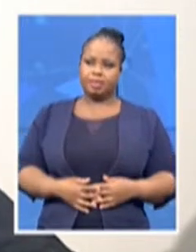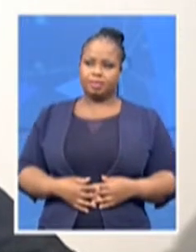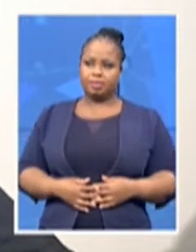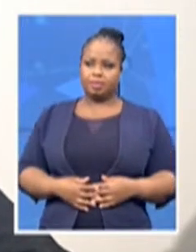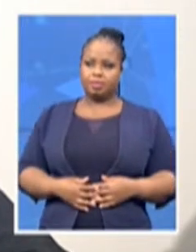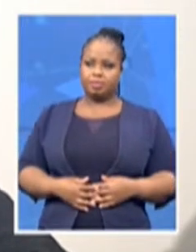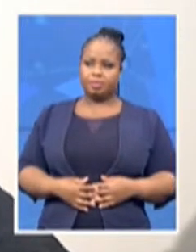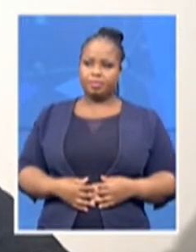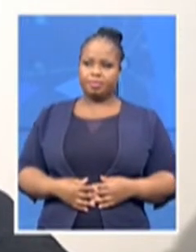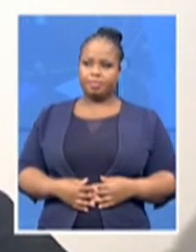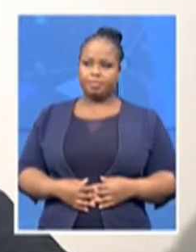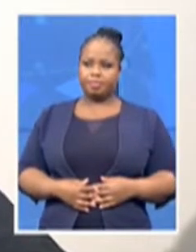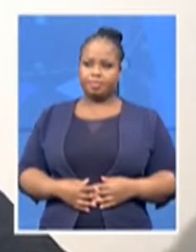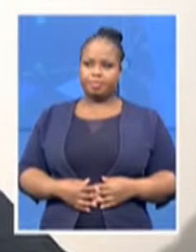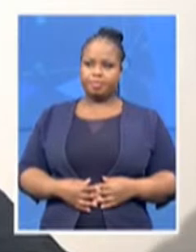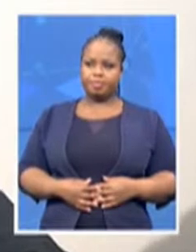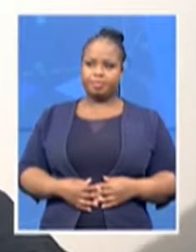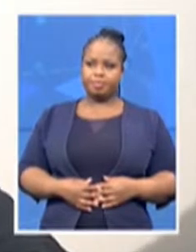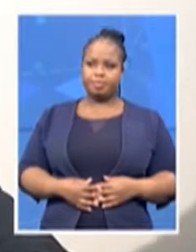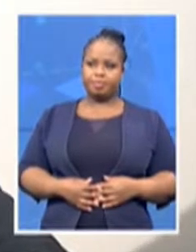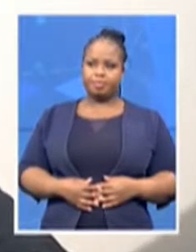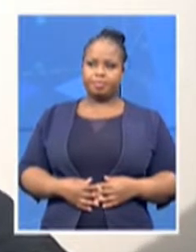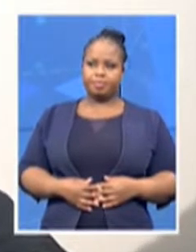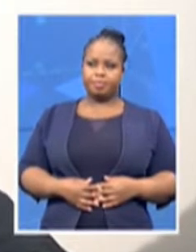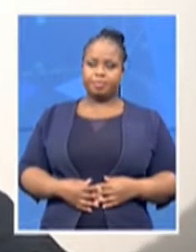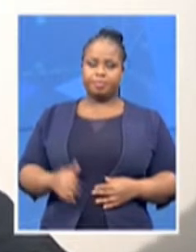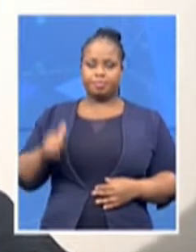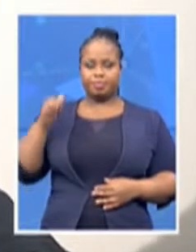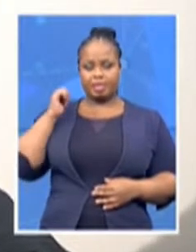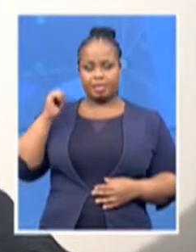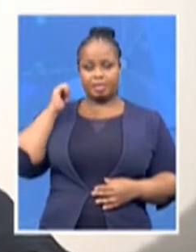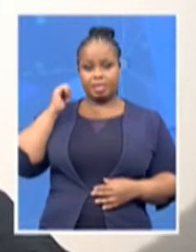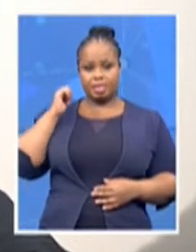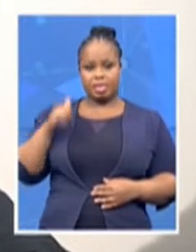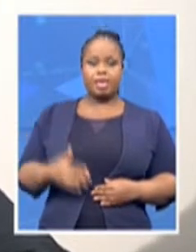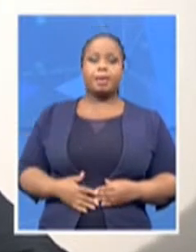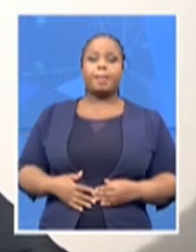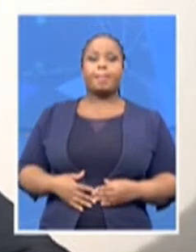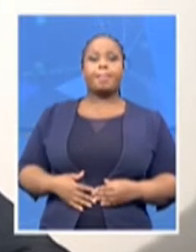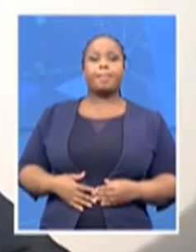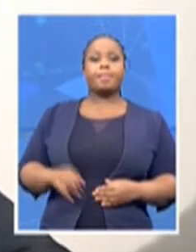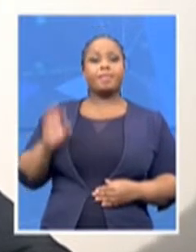To that, of the yesterday's numbers, the Free State contributed